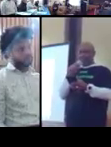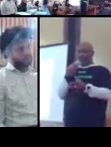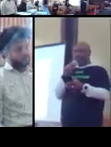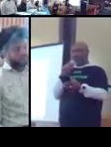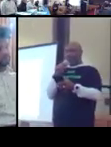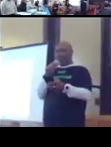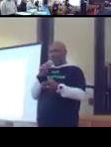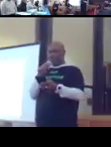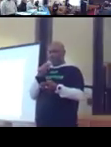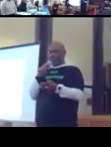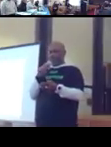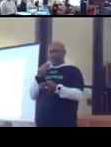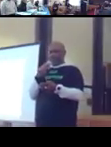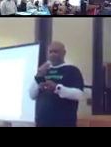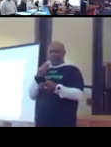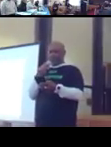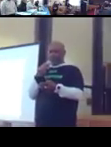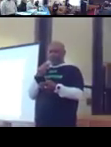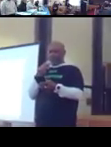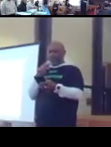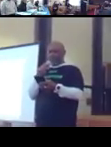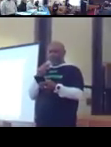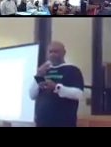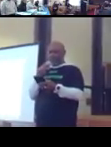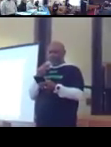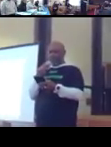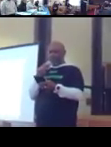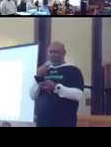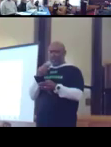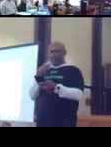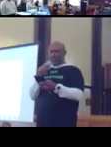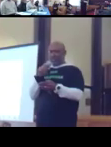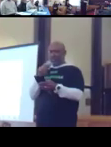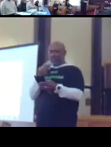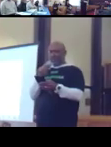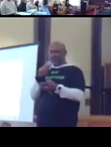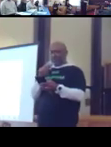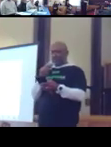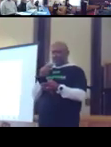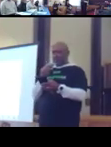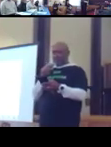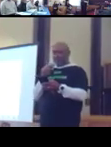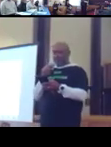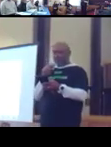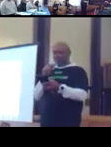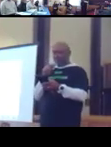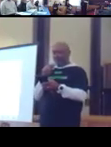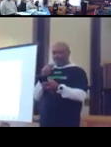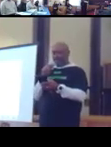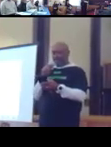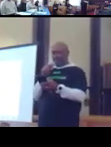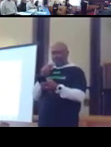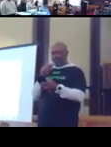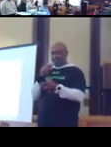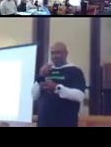I'm here because I believe in implementation. I believe that the difference between a dream and illusion, discipline